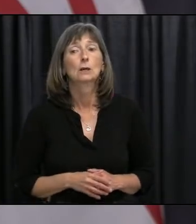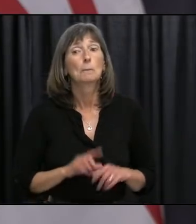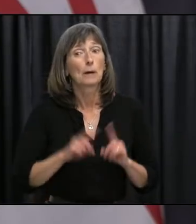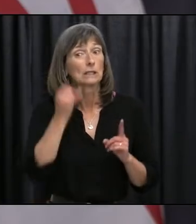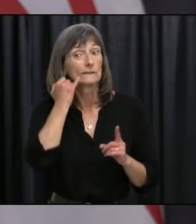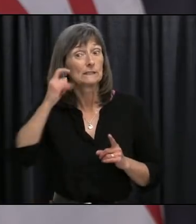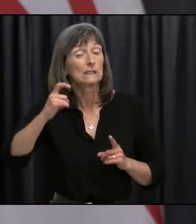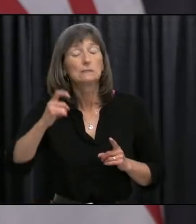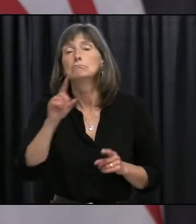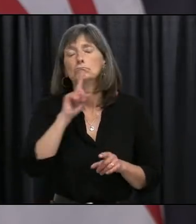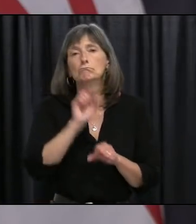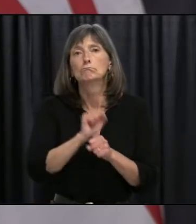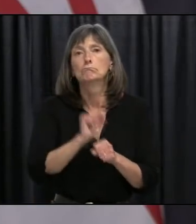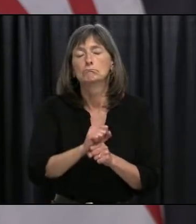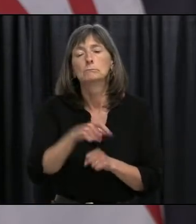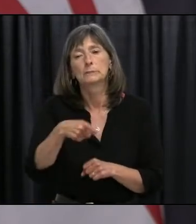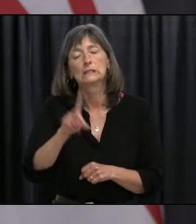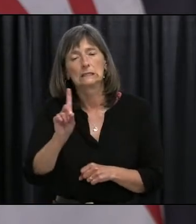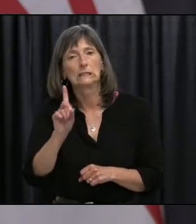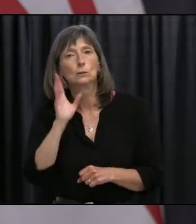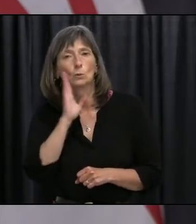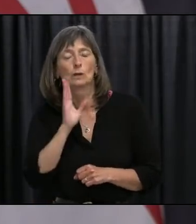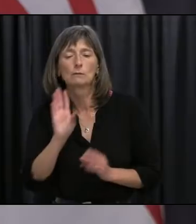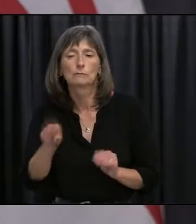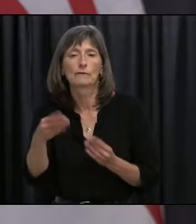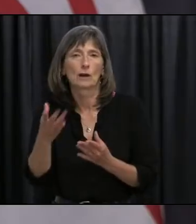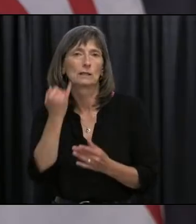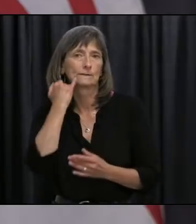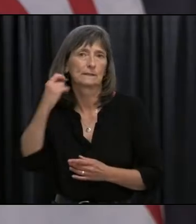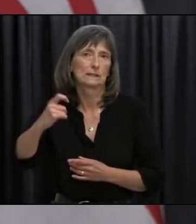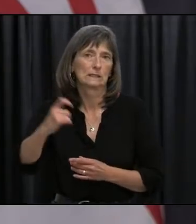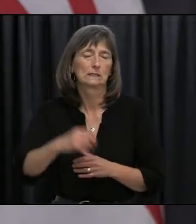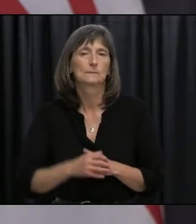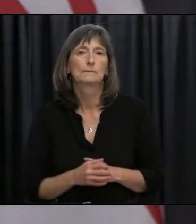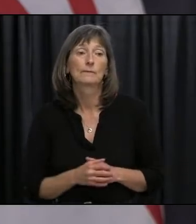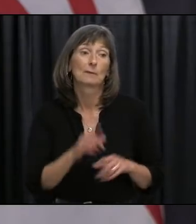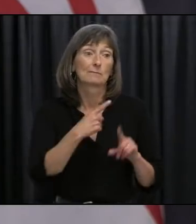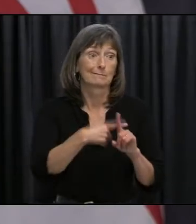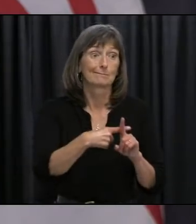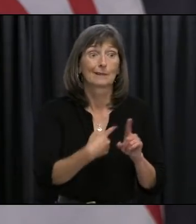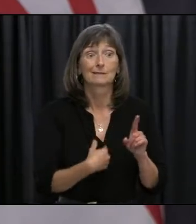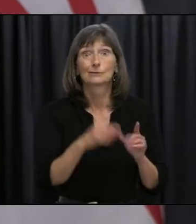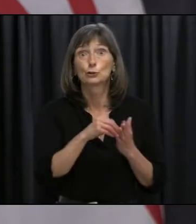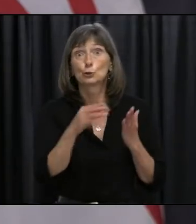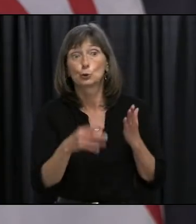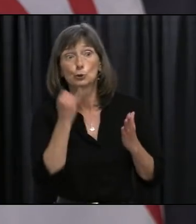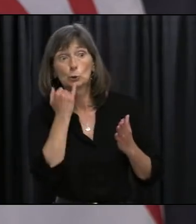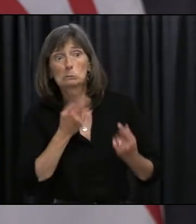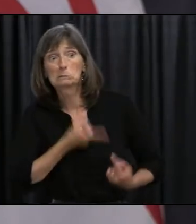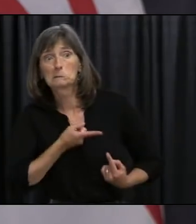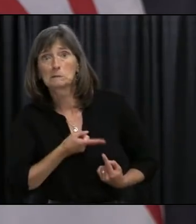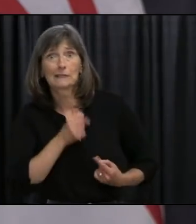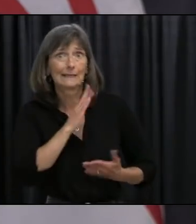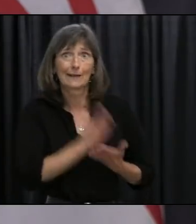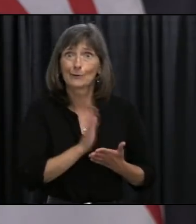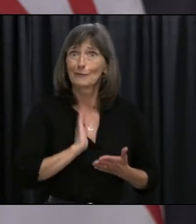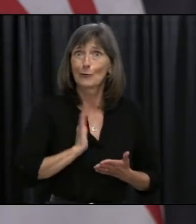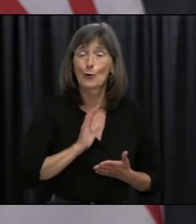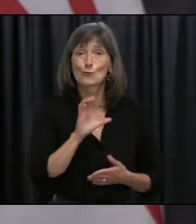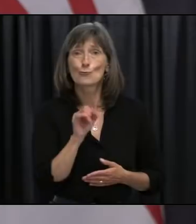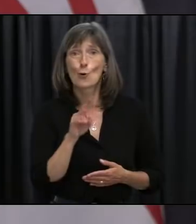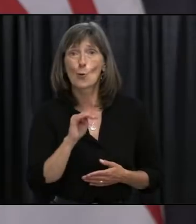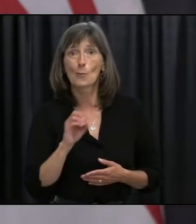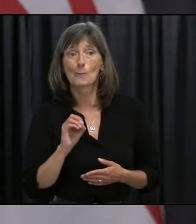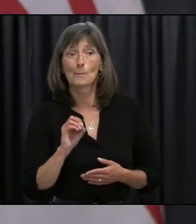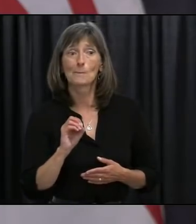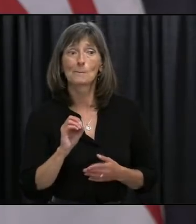be in place for our teachers as well as those students that would not be using Chromebooks before. There will be